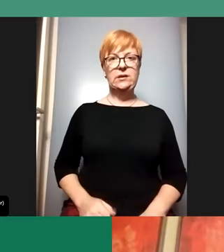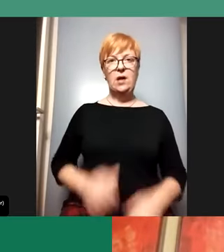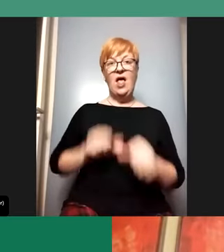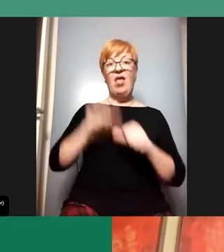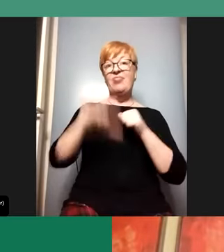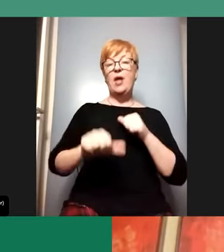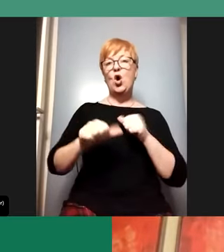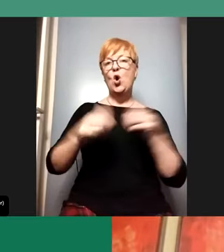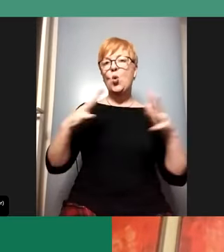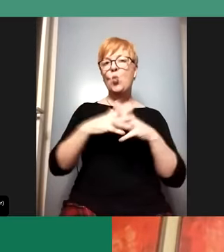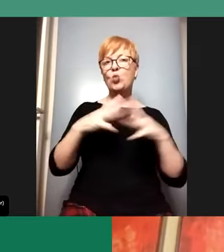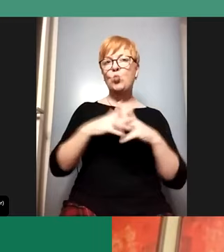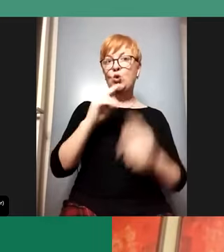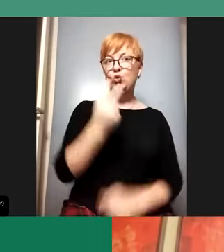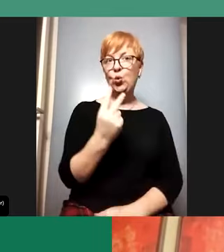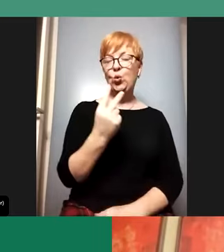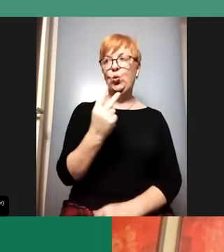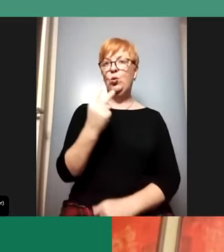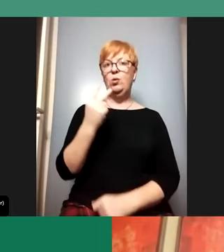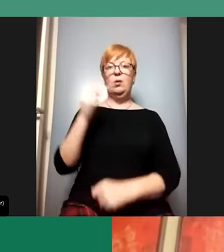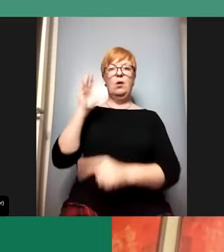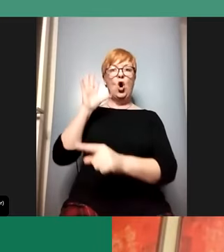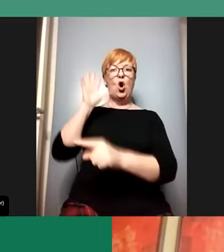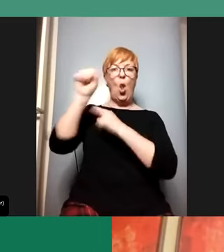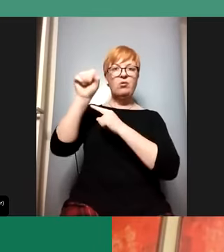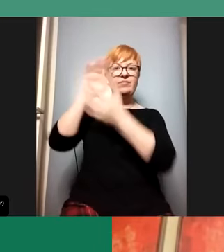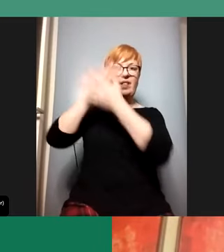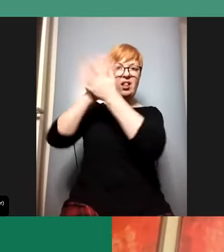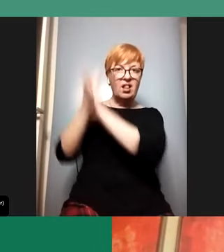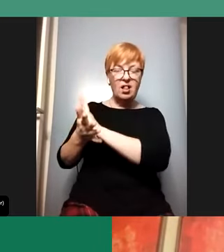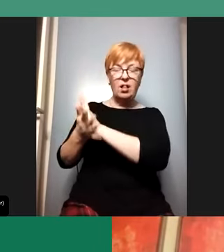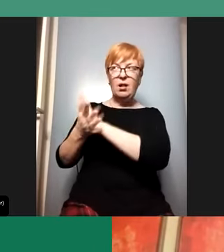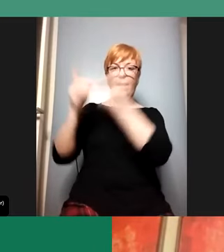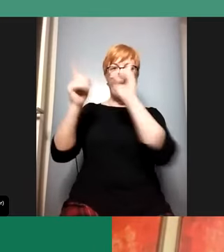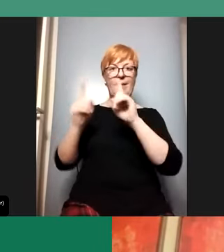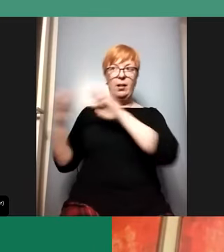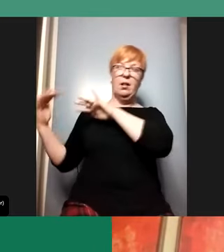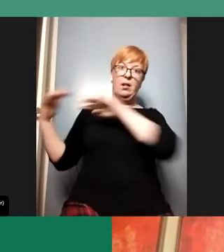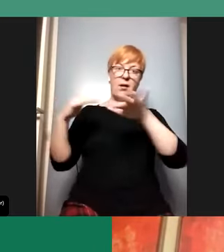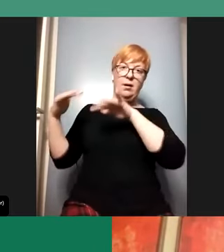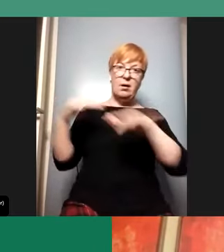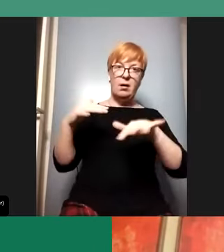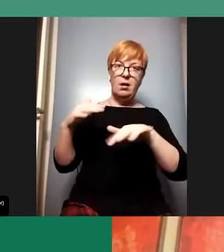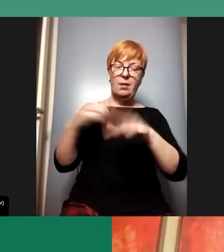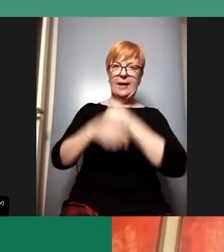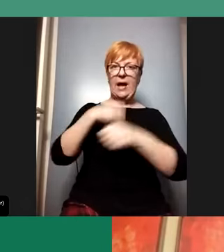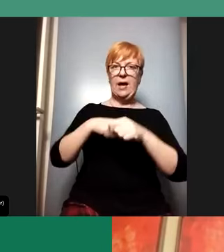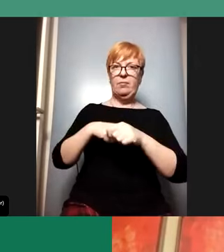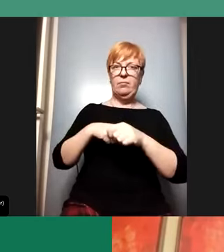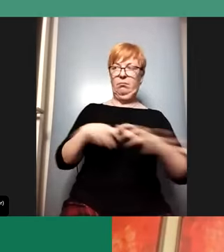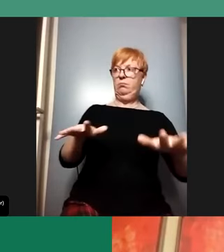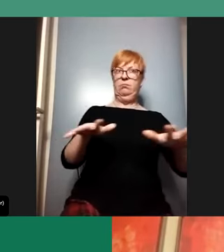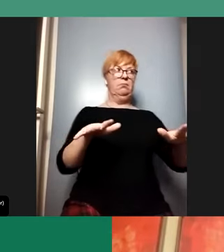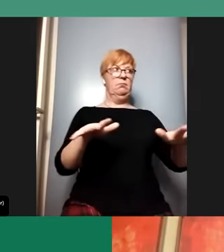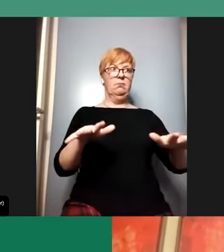II, and with the empire crumbling and people starting coming to the UK, suddenly there became this question about, well, what actually is